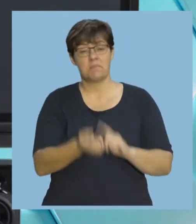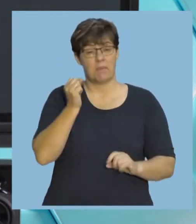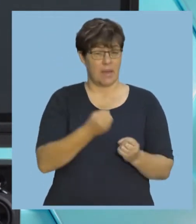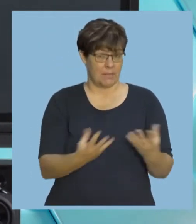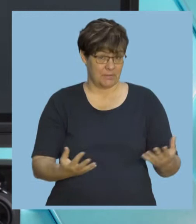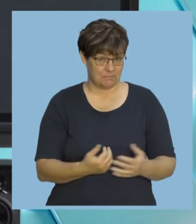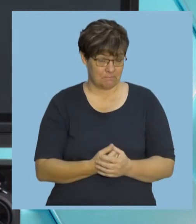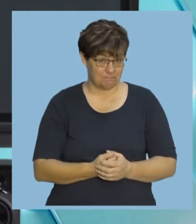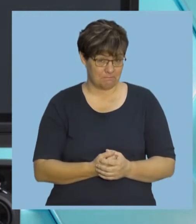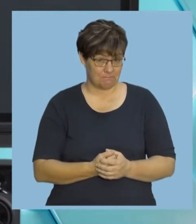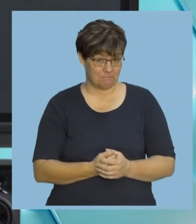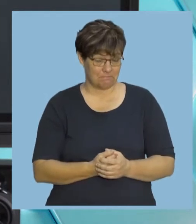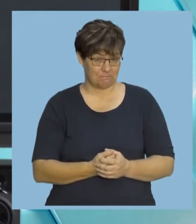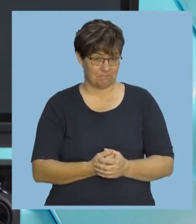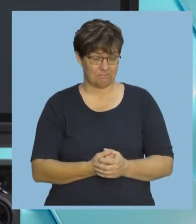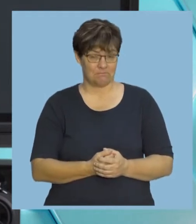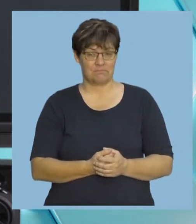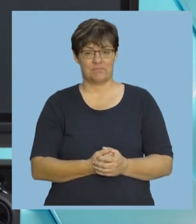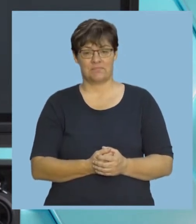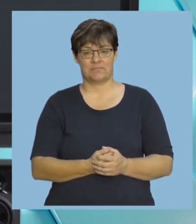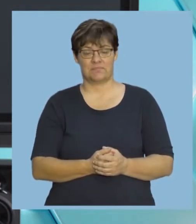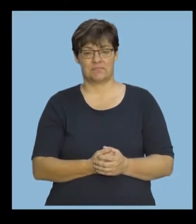Okay, great, fantastic.